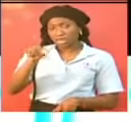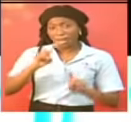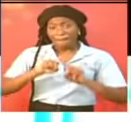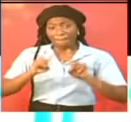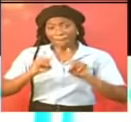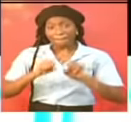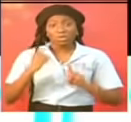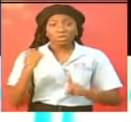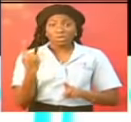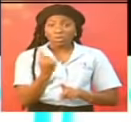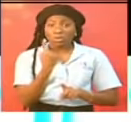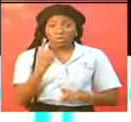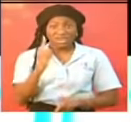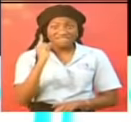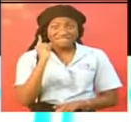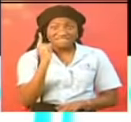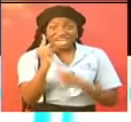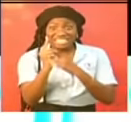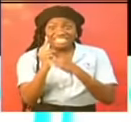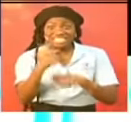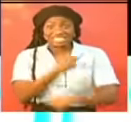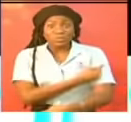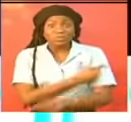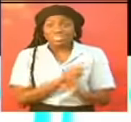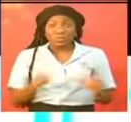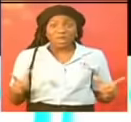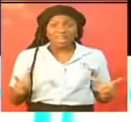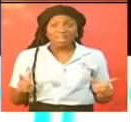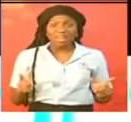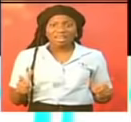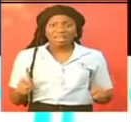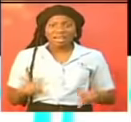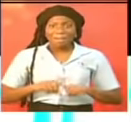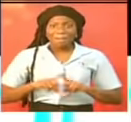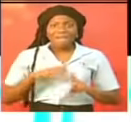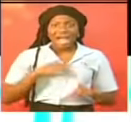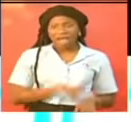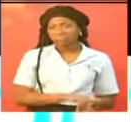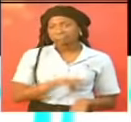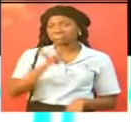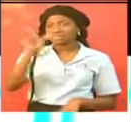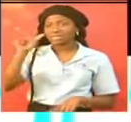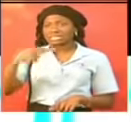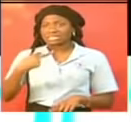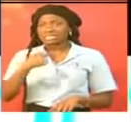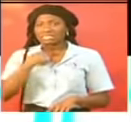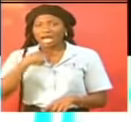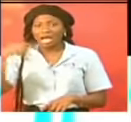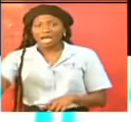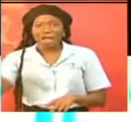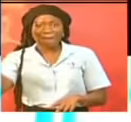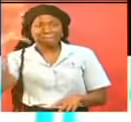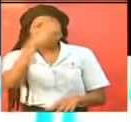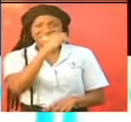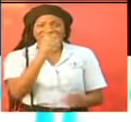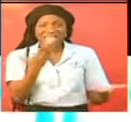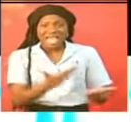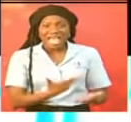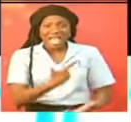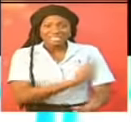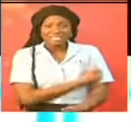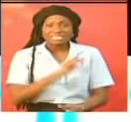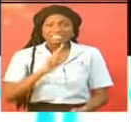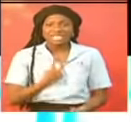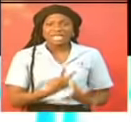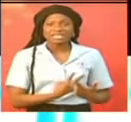and the appointment for the second dose comes around and they are still outside of the country, what happens under those circumstances? Are they going to